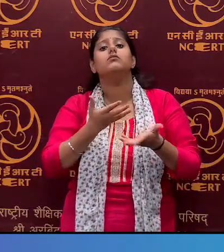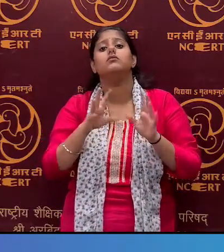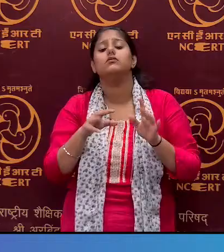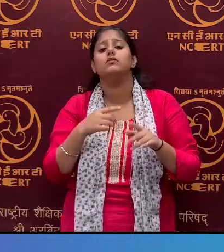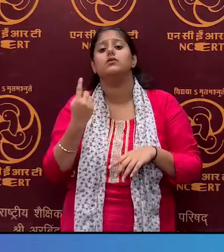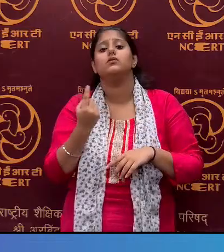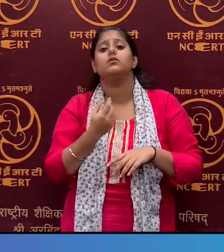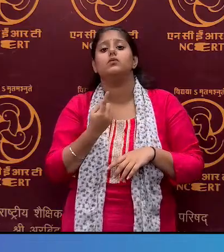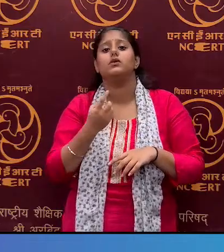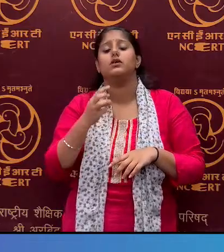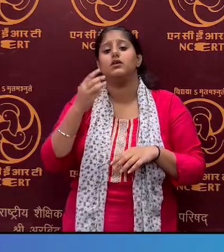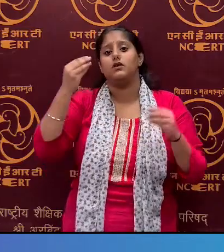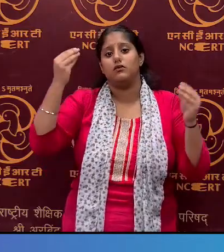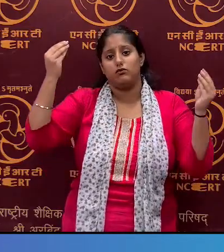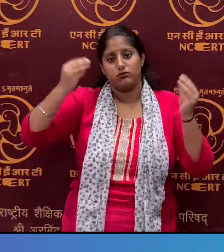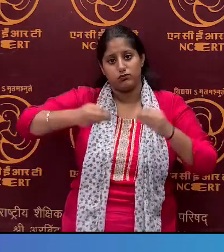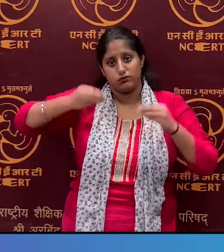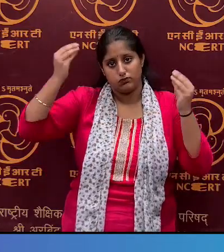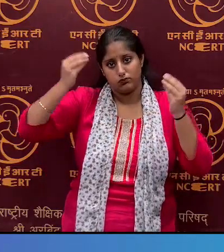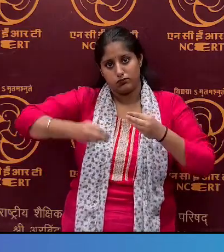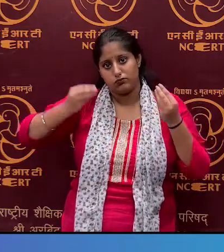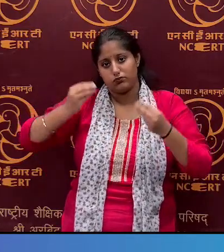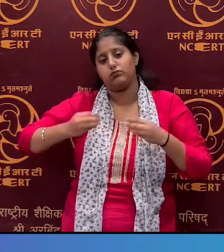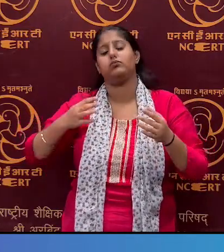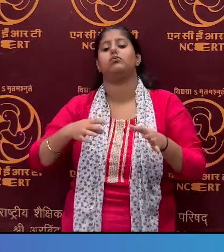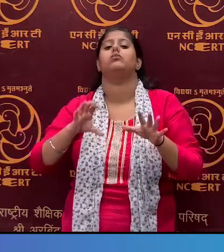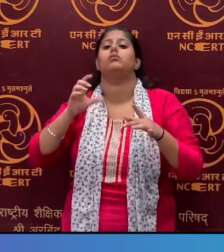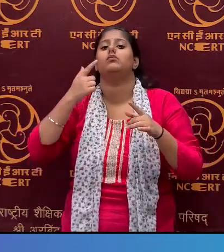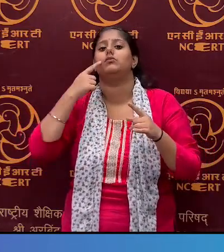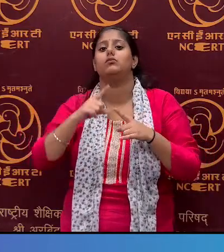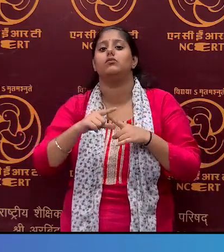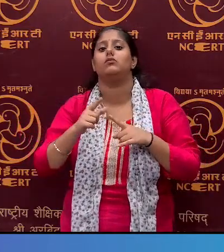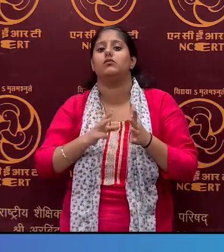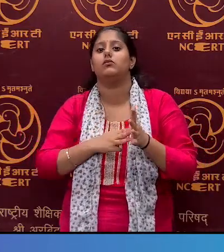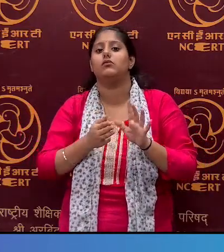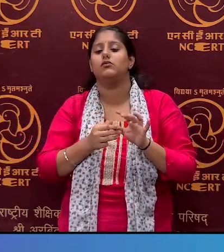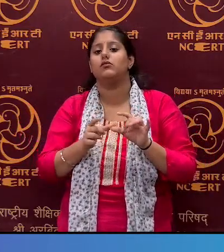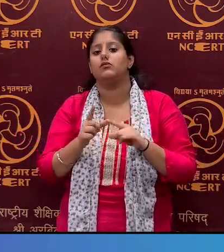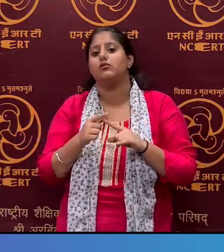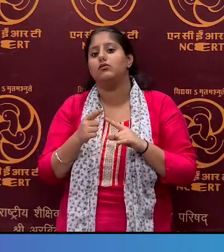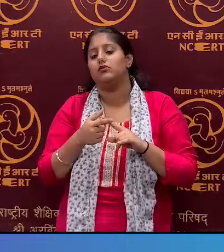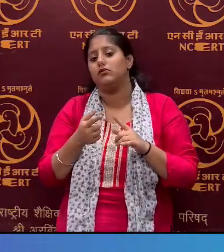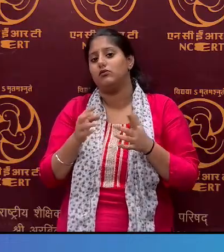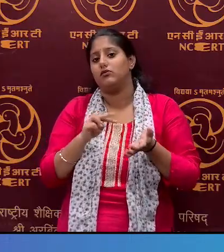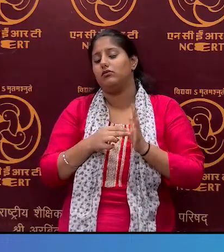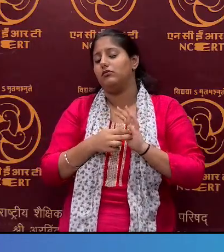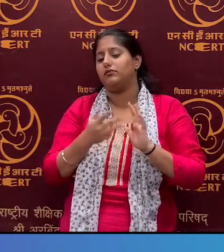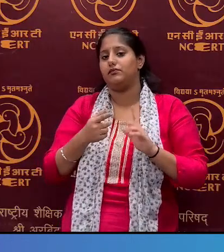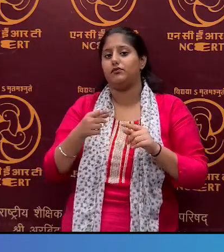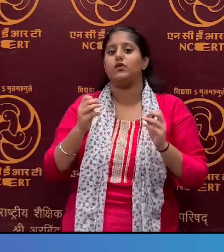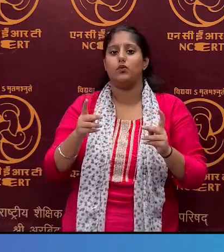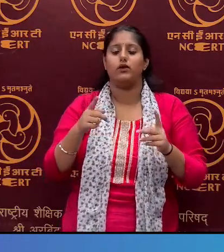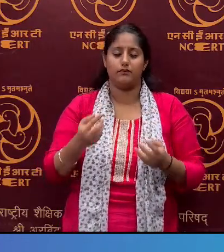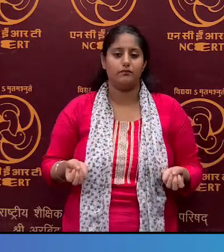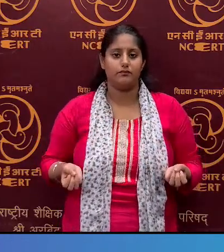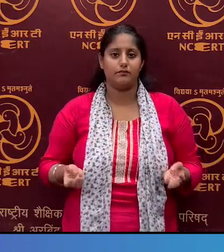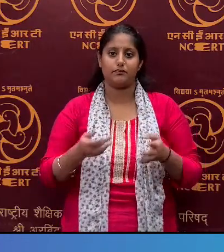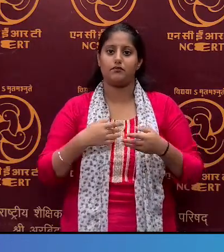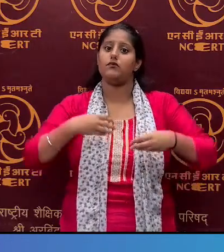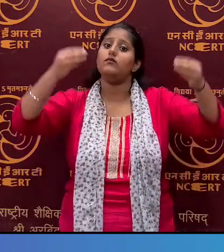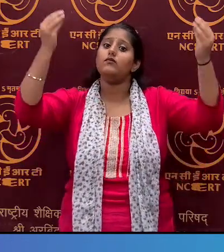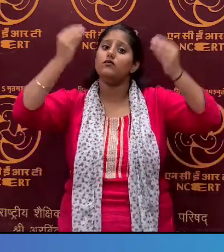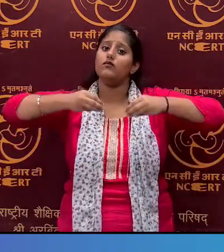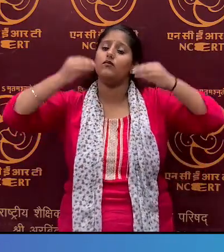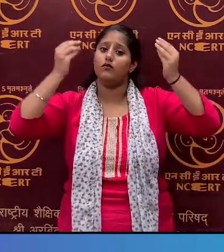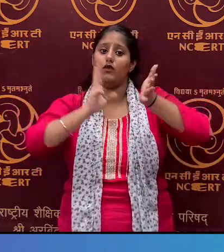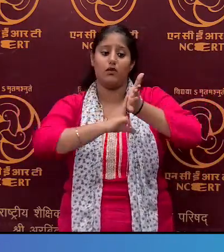only monsoon type climate. What is that? Okay, now what is monsoon? Let's start with that. Monsoon